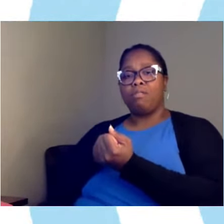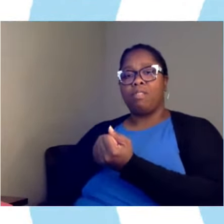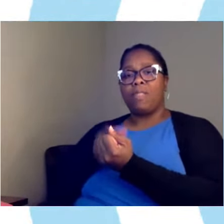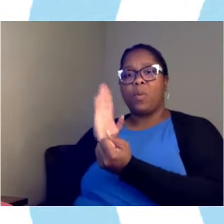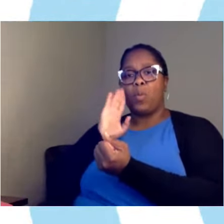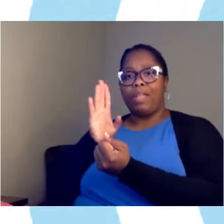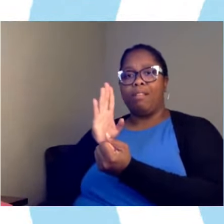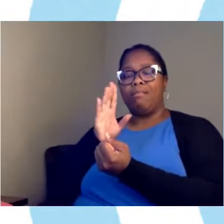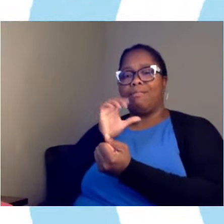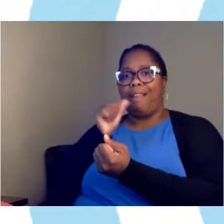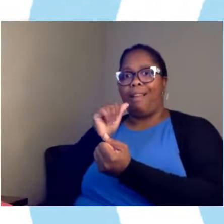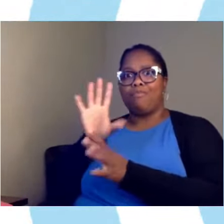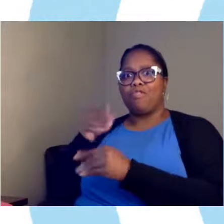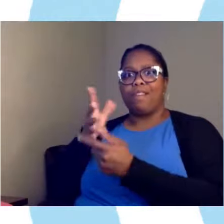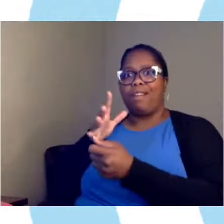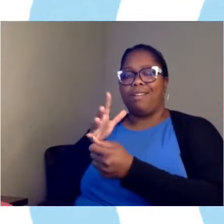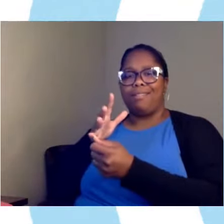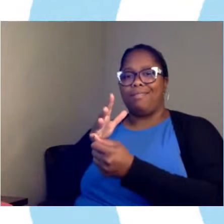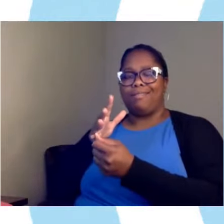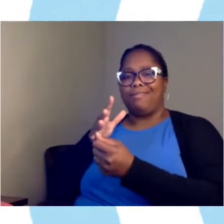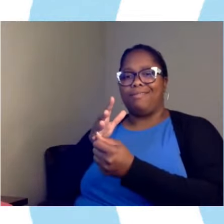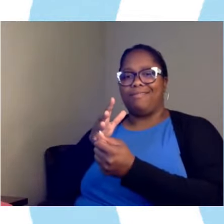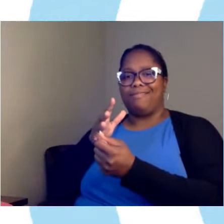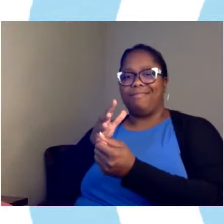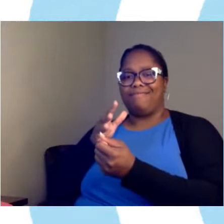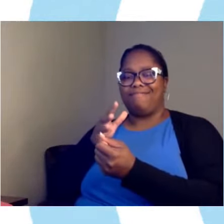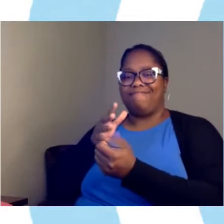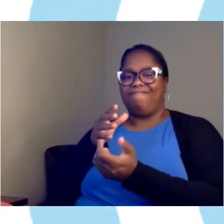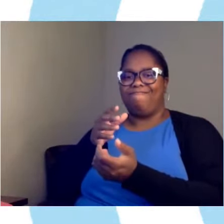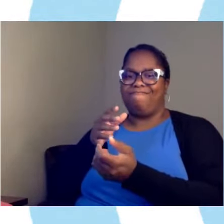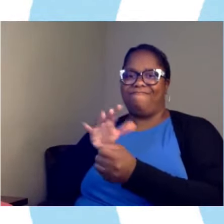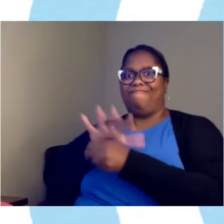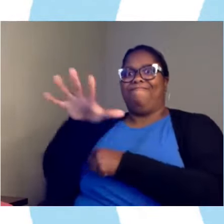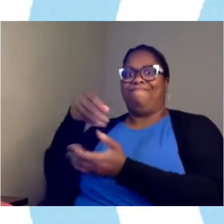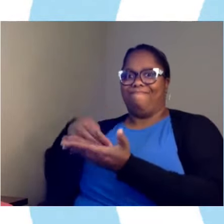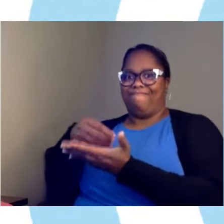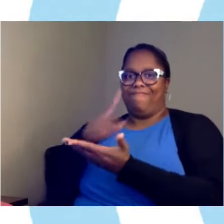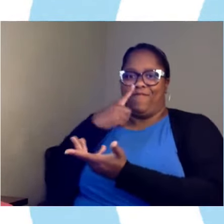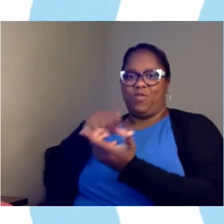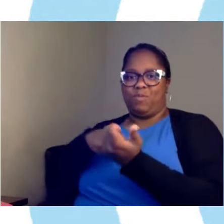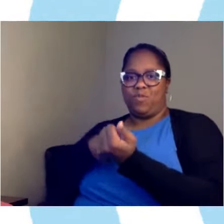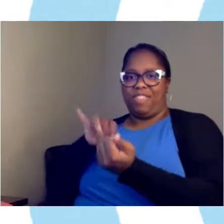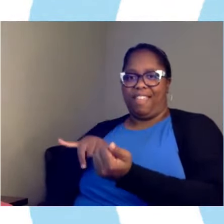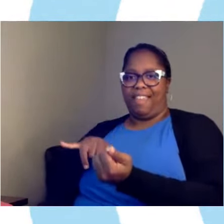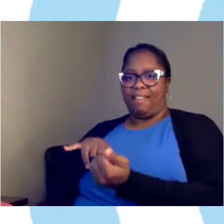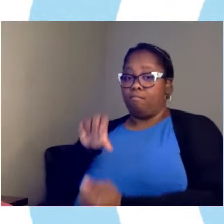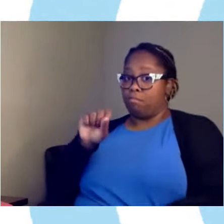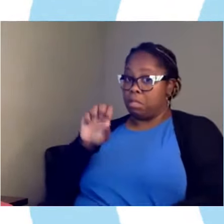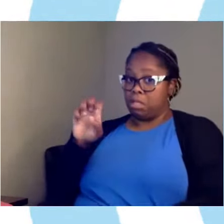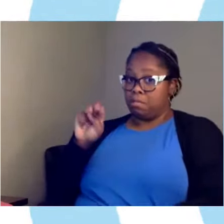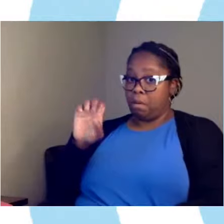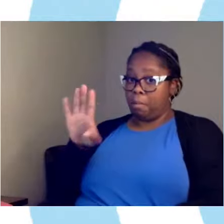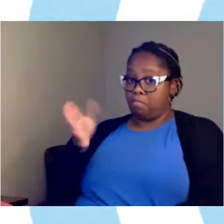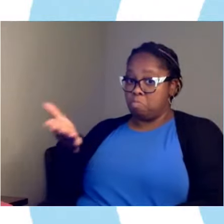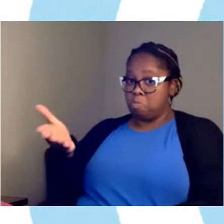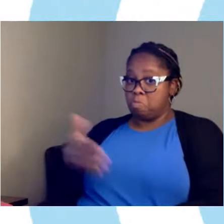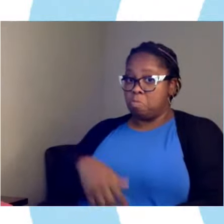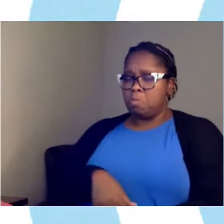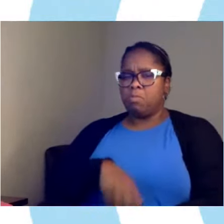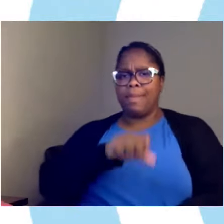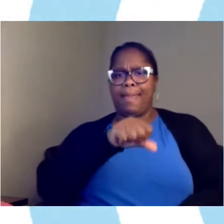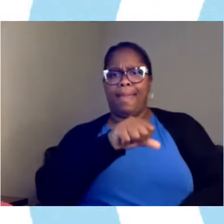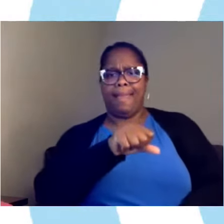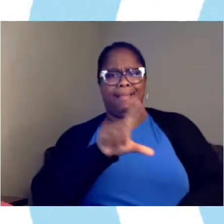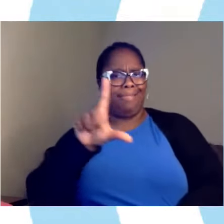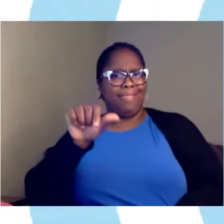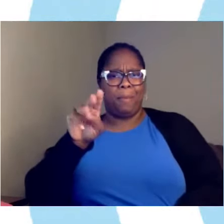create that commission are not outfunded. Sima. Yeah, I mean, I just Lamar hit it